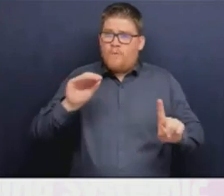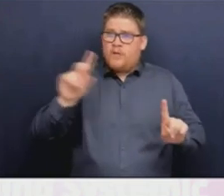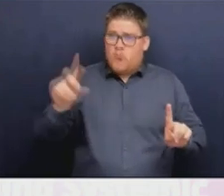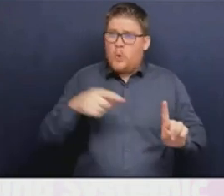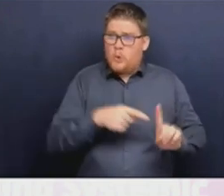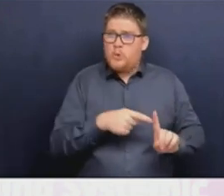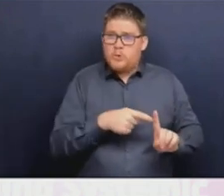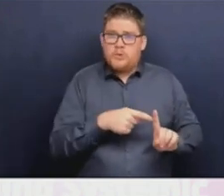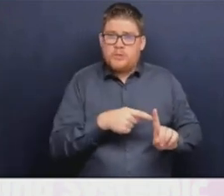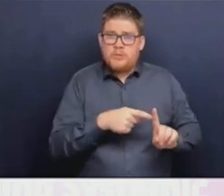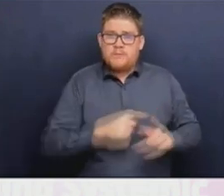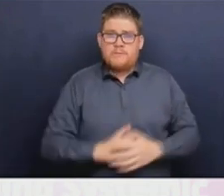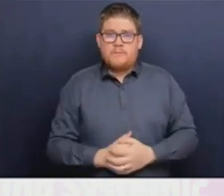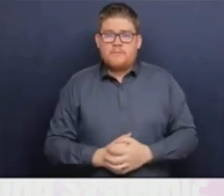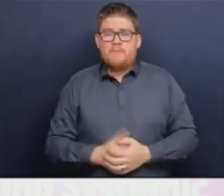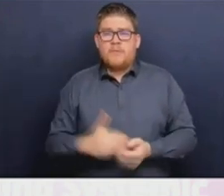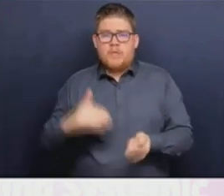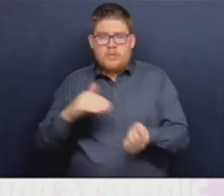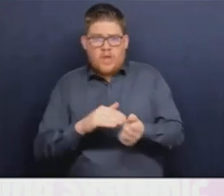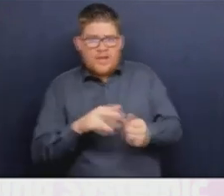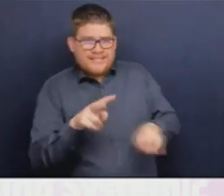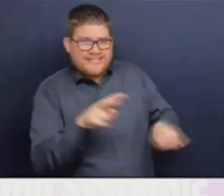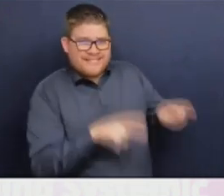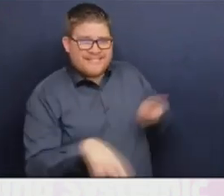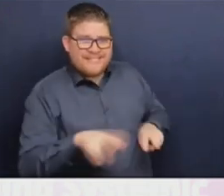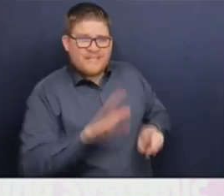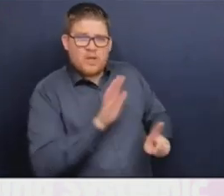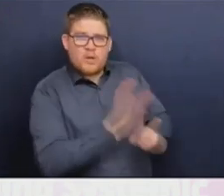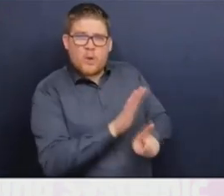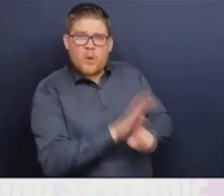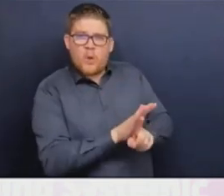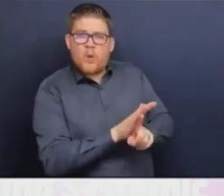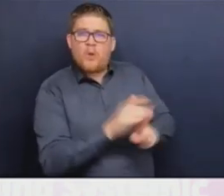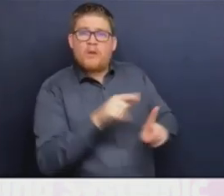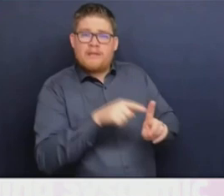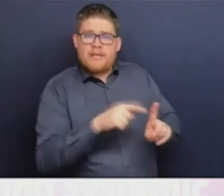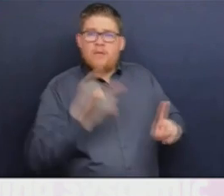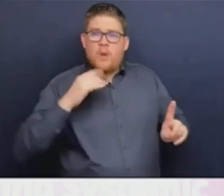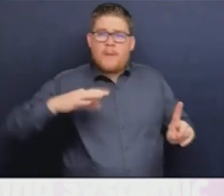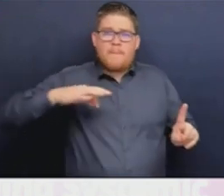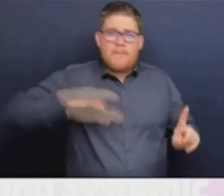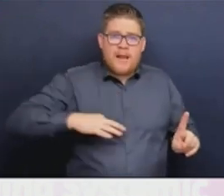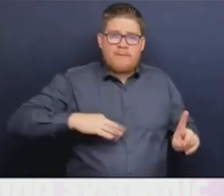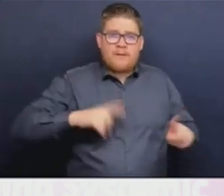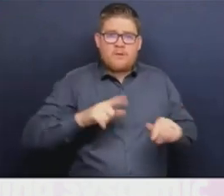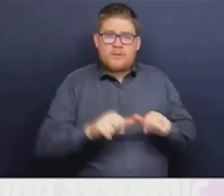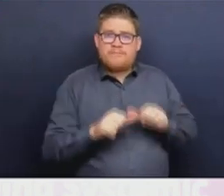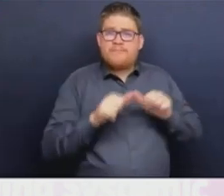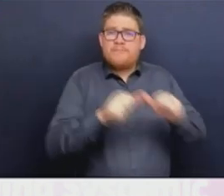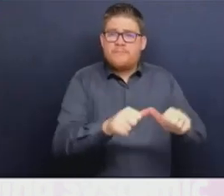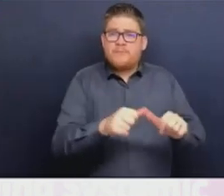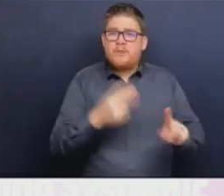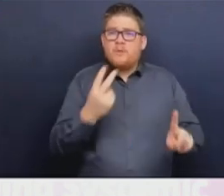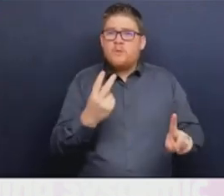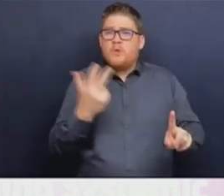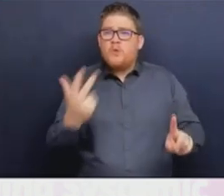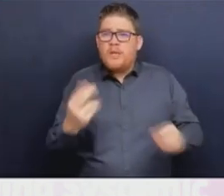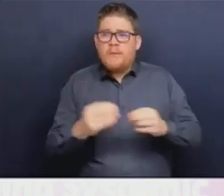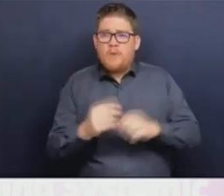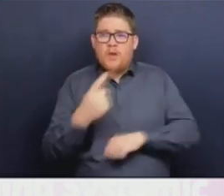that your well-being would benefit from two or three more days in that acute care setting to perhaps get